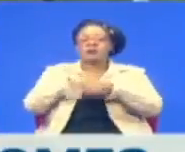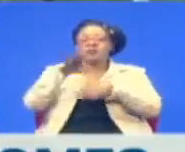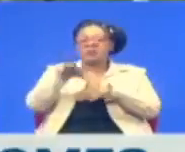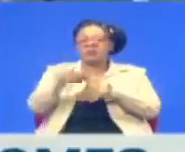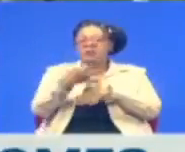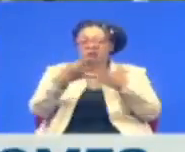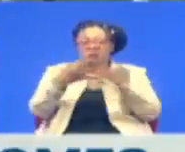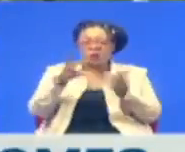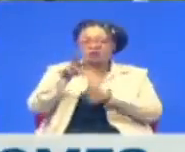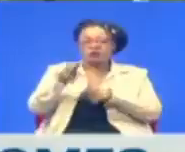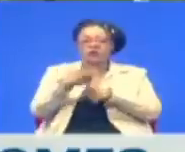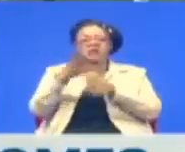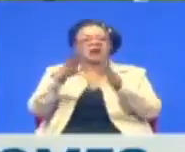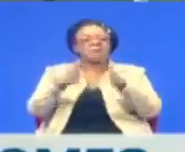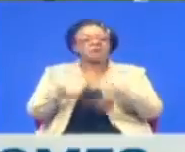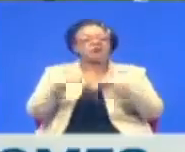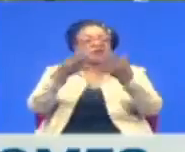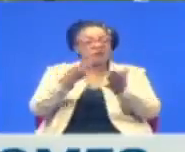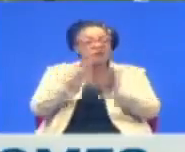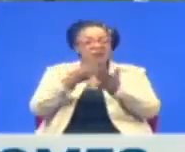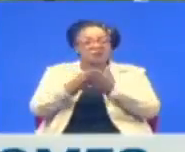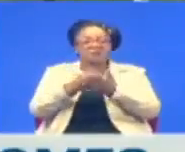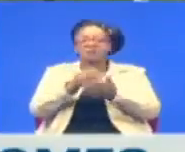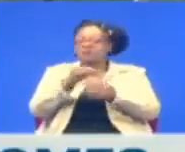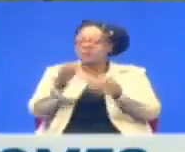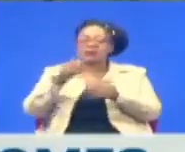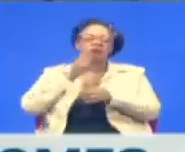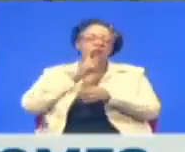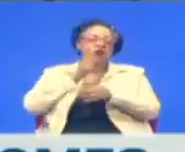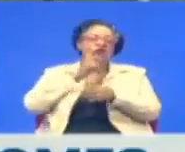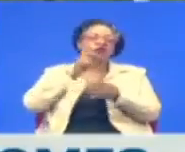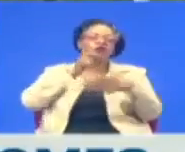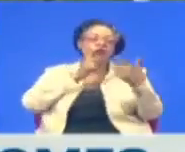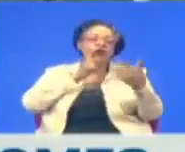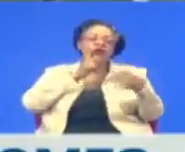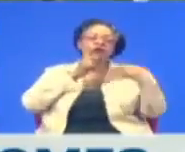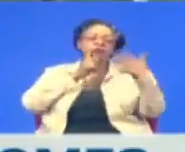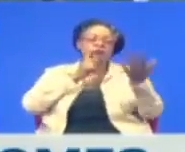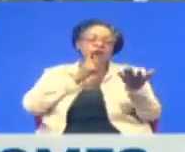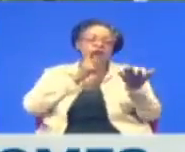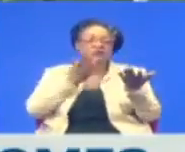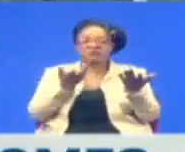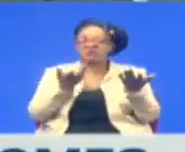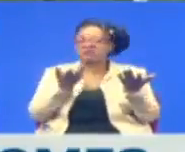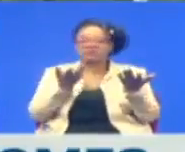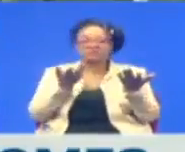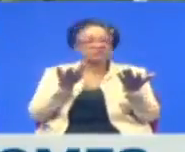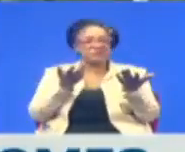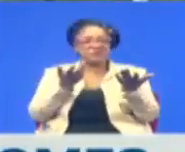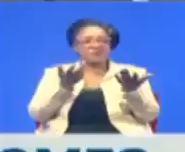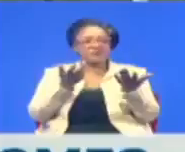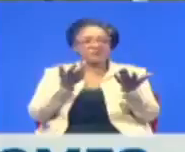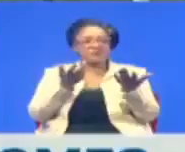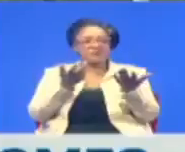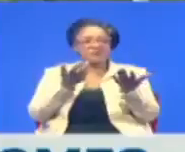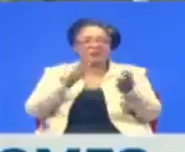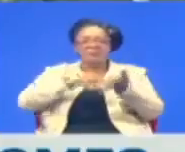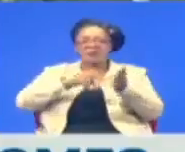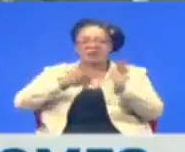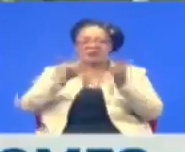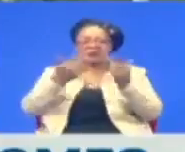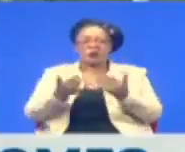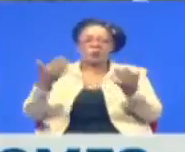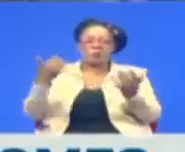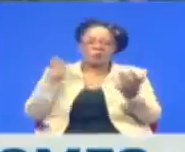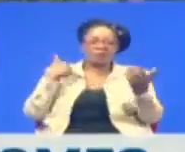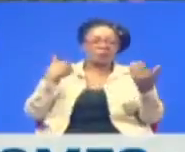pesa yako, atakwambia kuja kesho. Kesho utaenda, atakwambia kuja kesho. Inakuwa sasa mnasumbuana